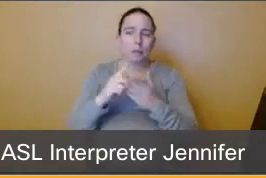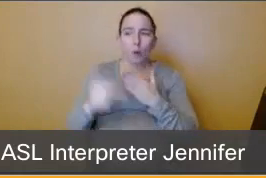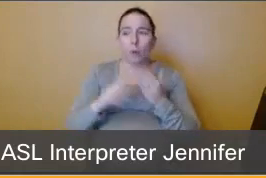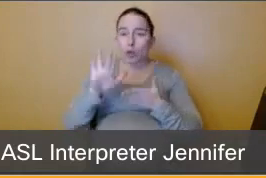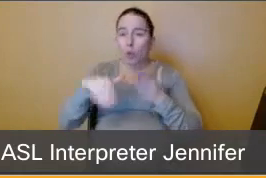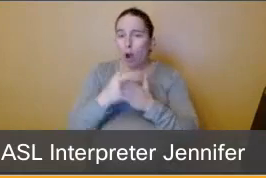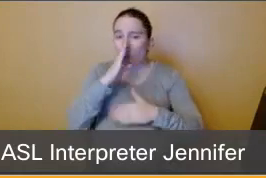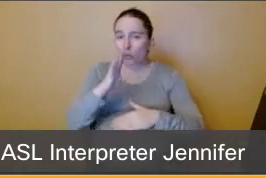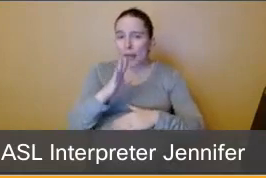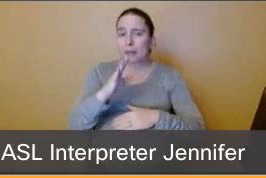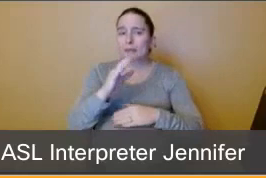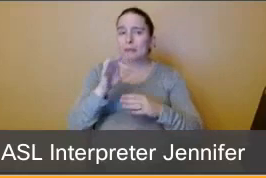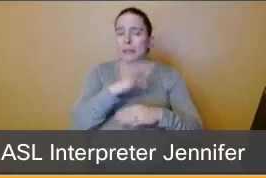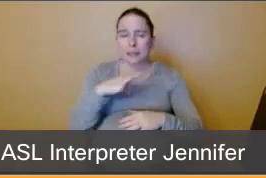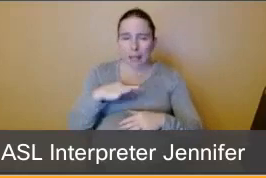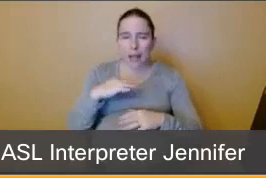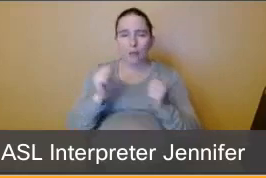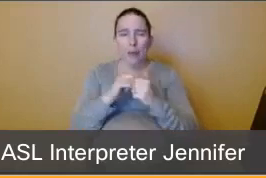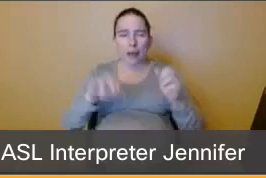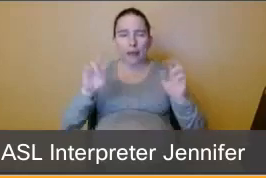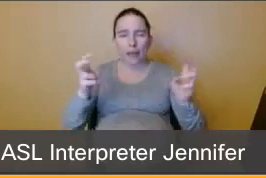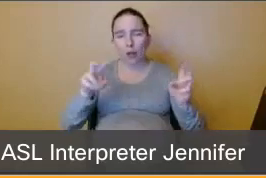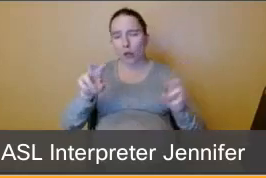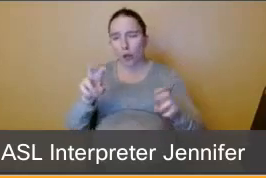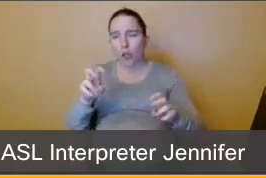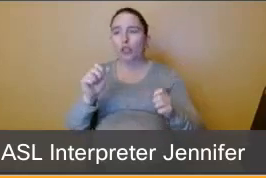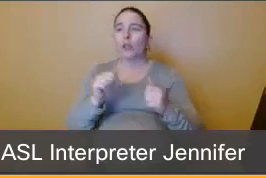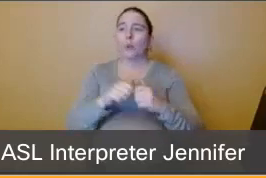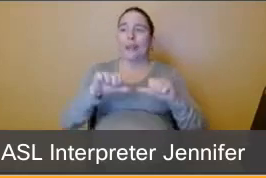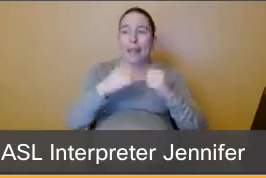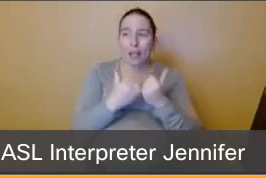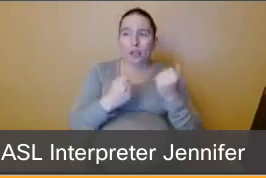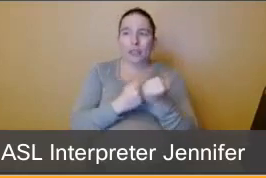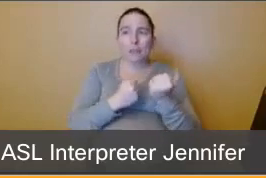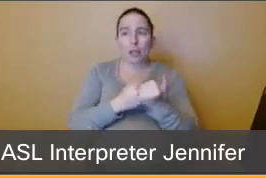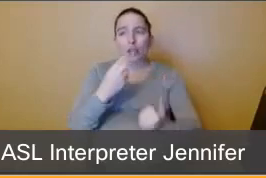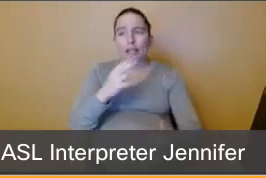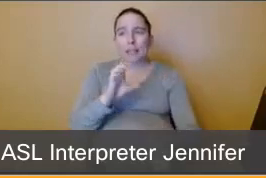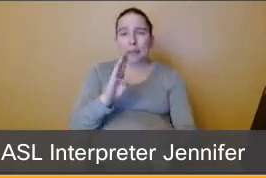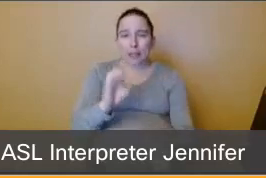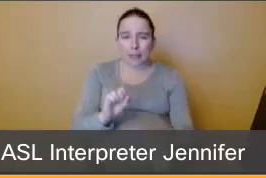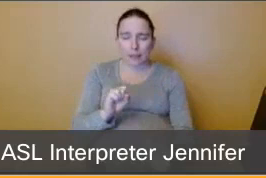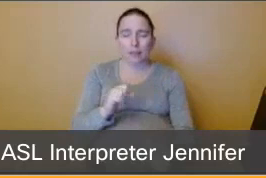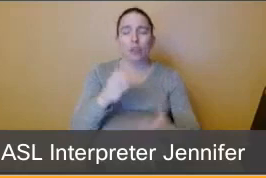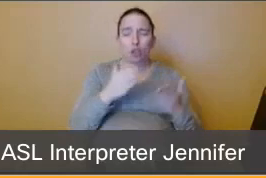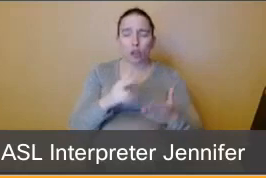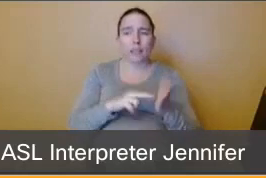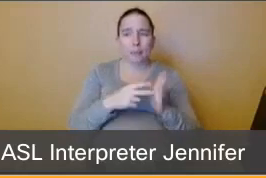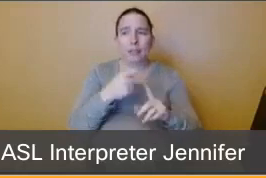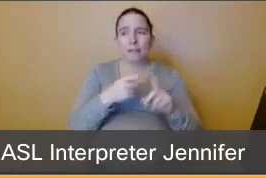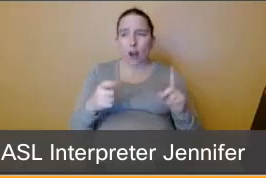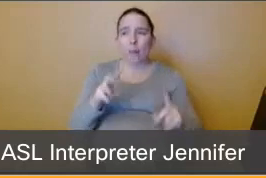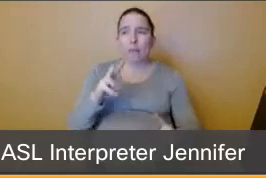Code 200, who deliver agency-sponsored HCBS services, right? So they're directly employed by a voluntary operated